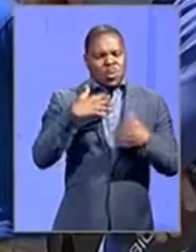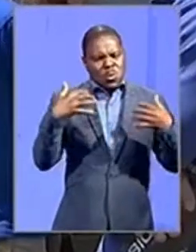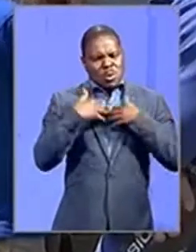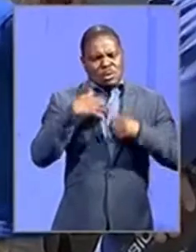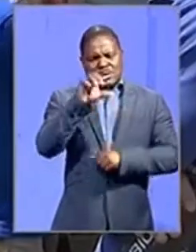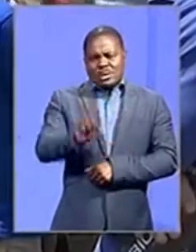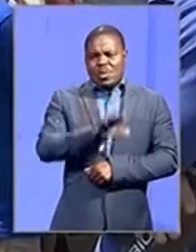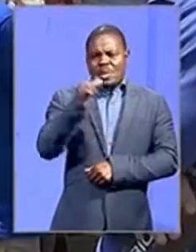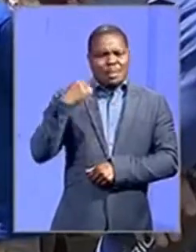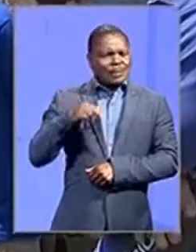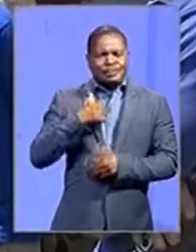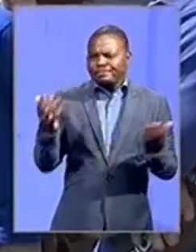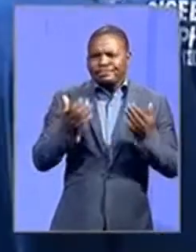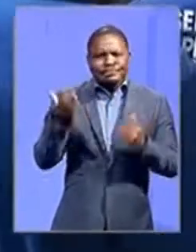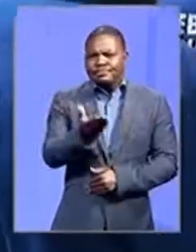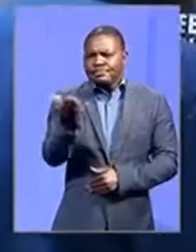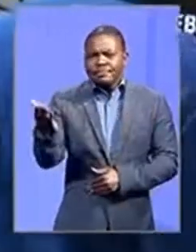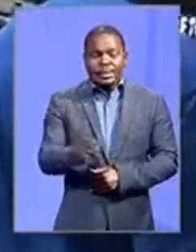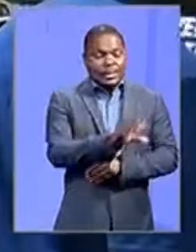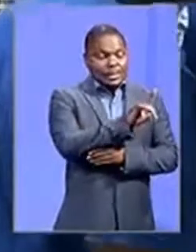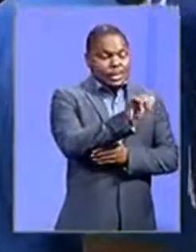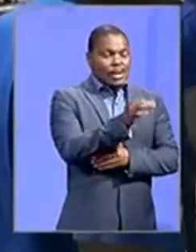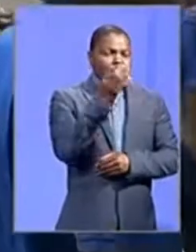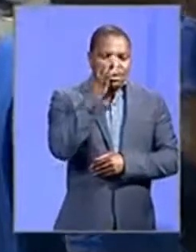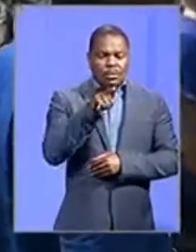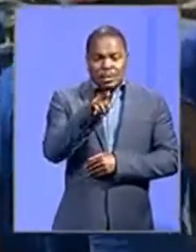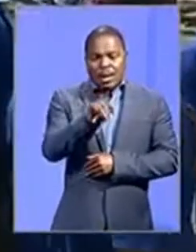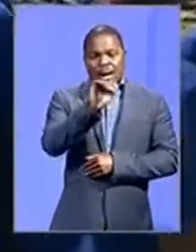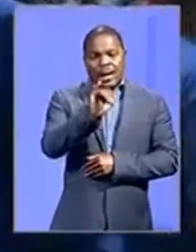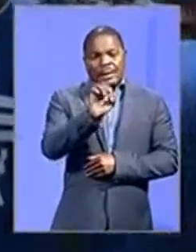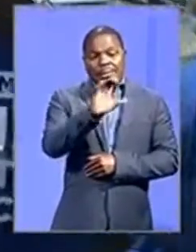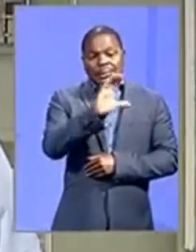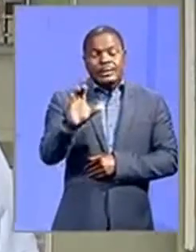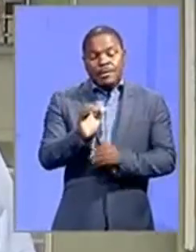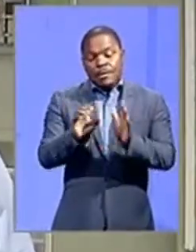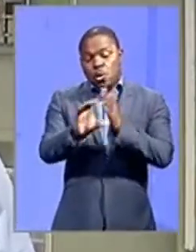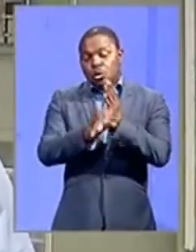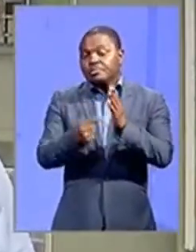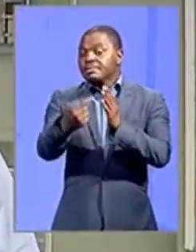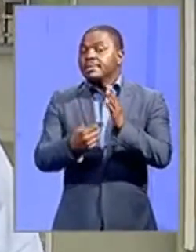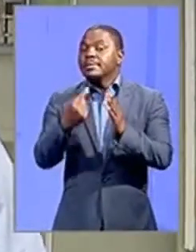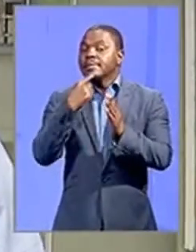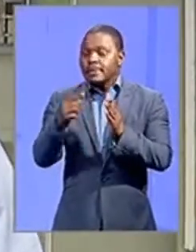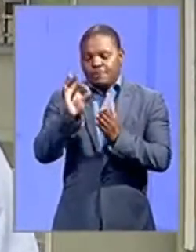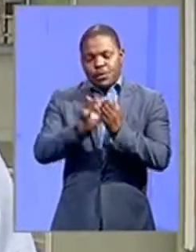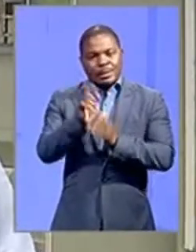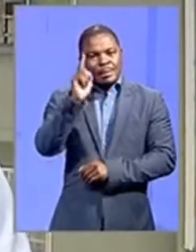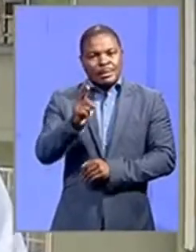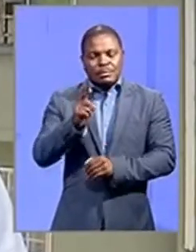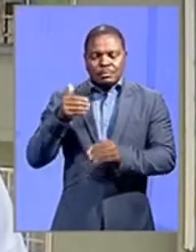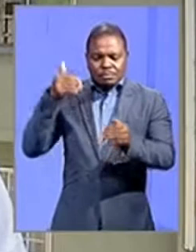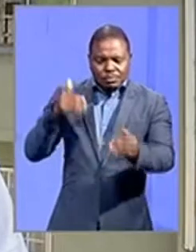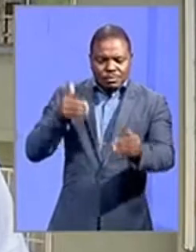nageng fa DA yona e re IEC e na le tshwanelo go ya ka molaotheo go tshwara ditlhopho morago ga dingwaga dingwe le dingwe